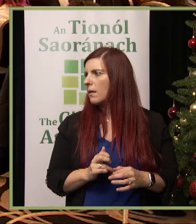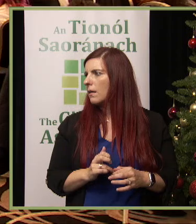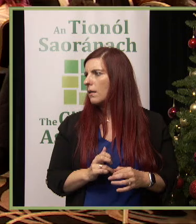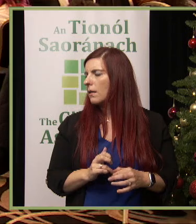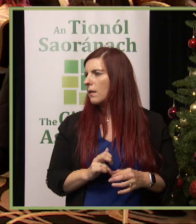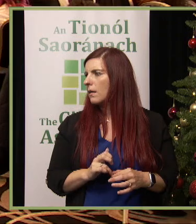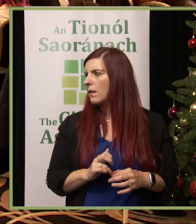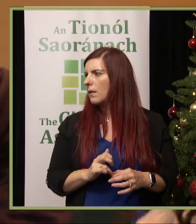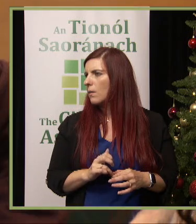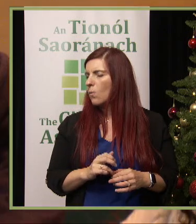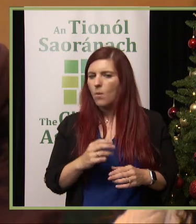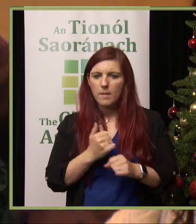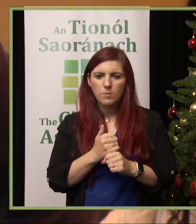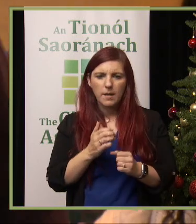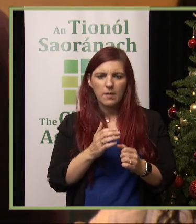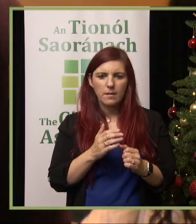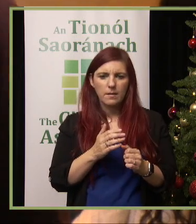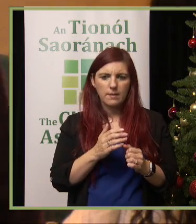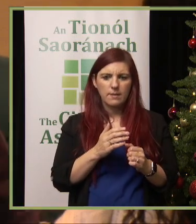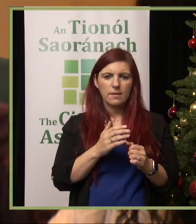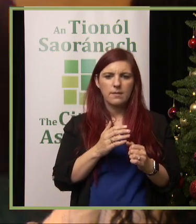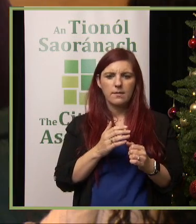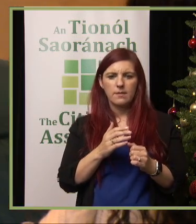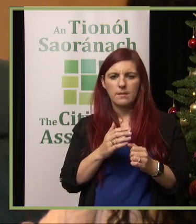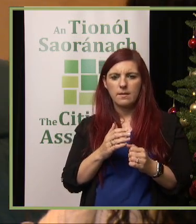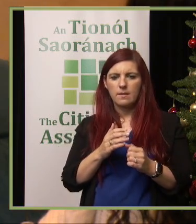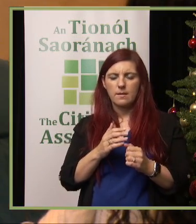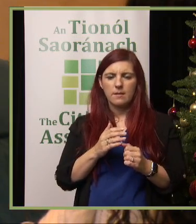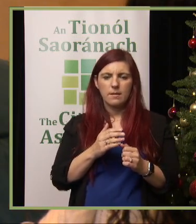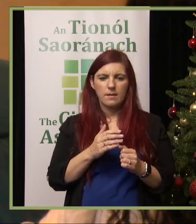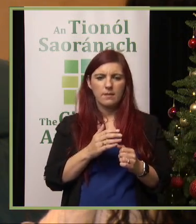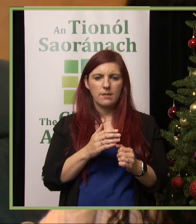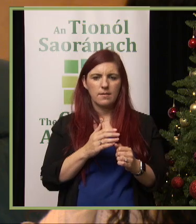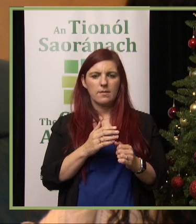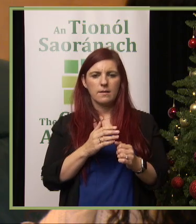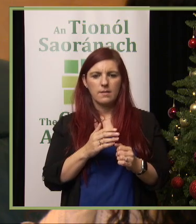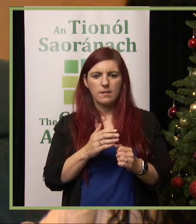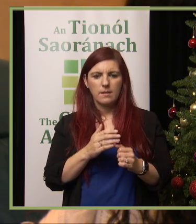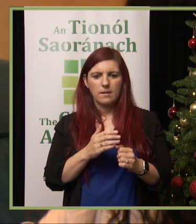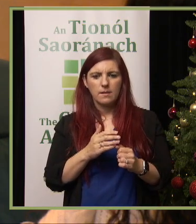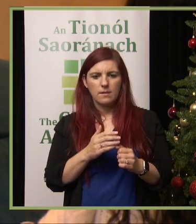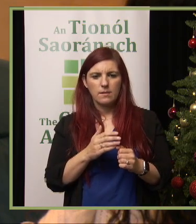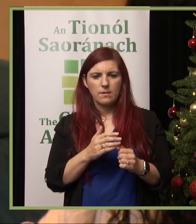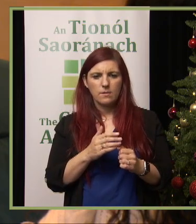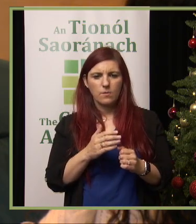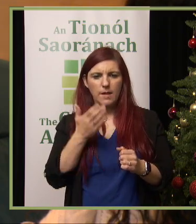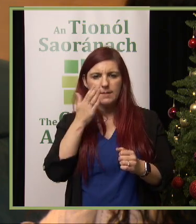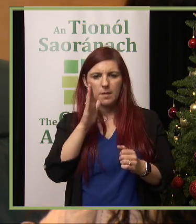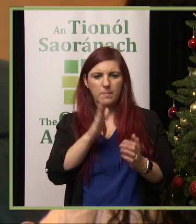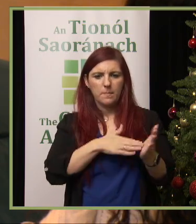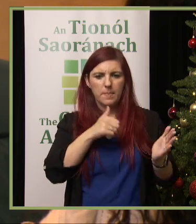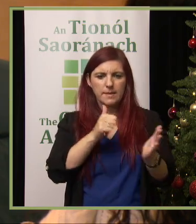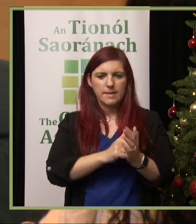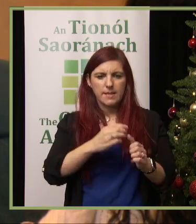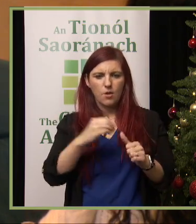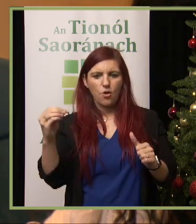businesses and corporate what about business, we're letting businesses and other identities off the